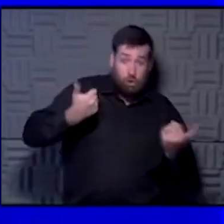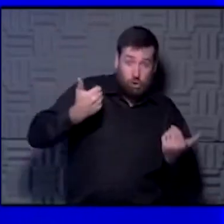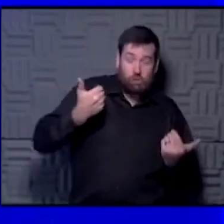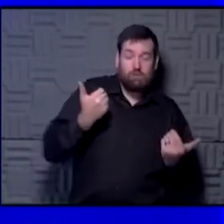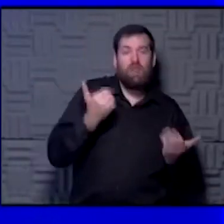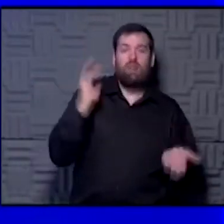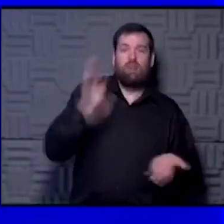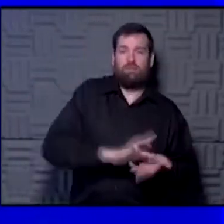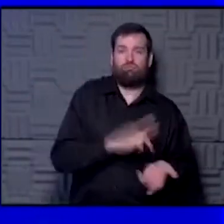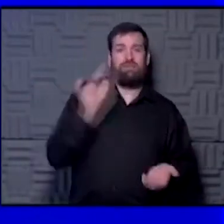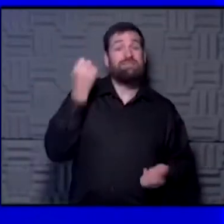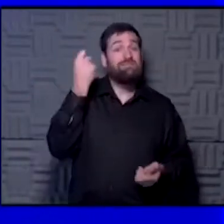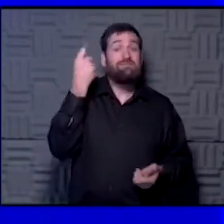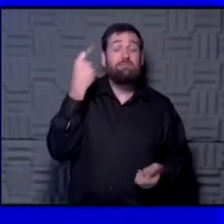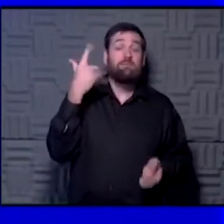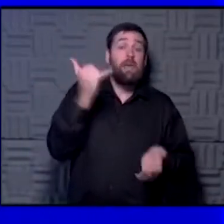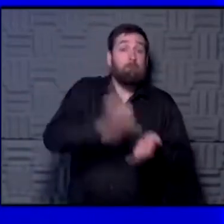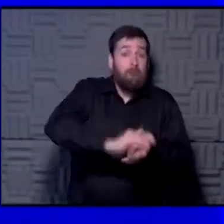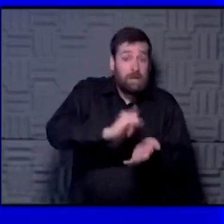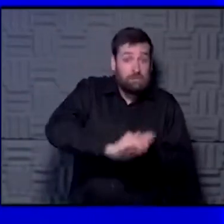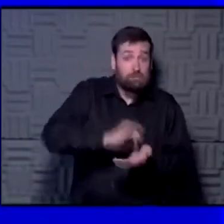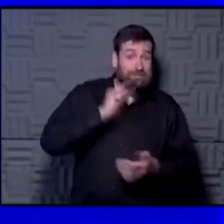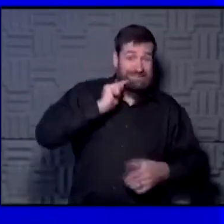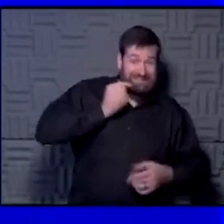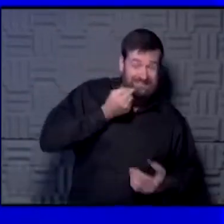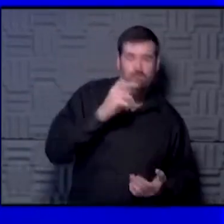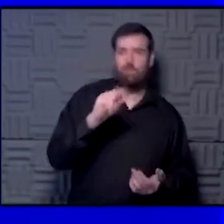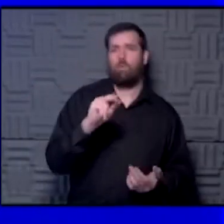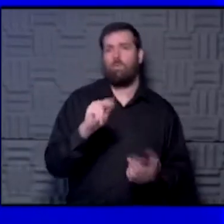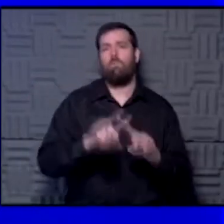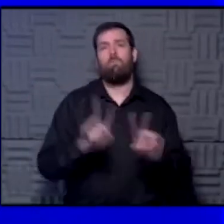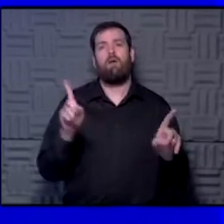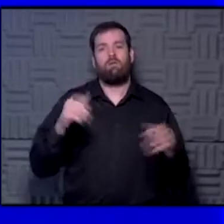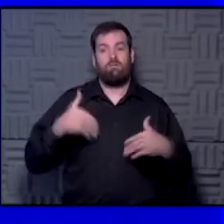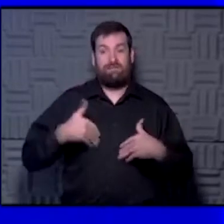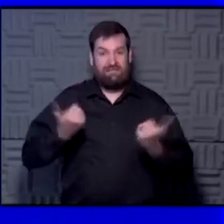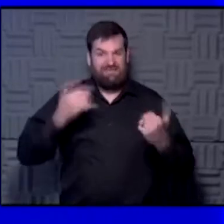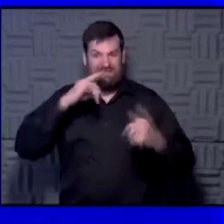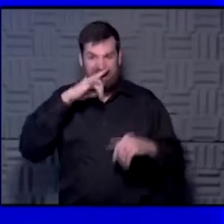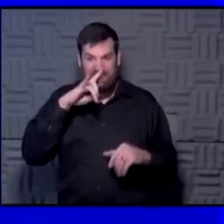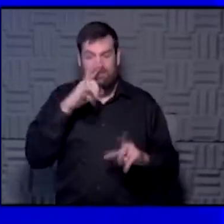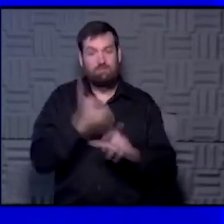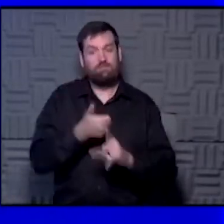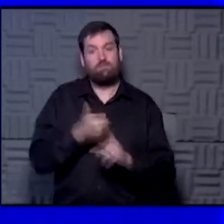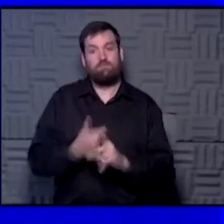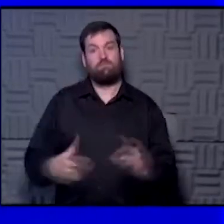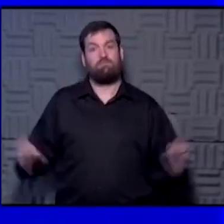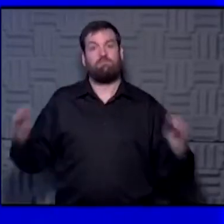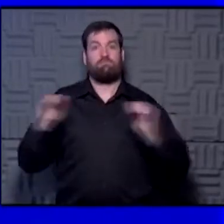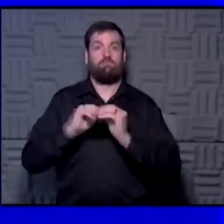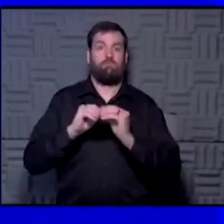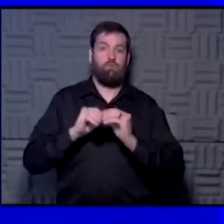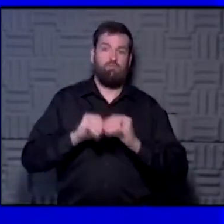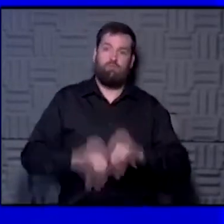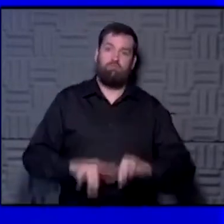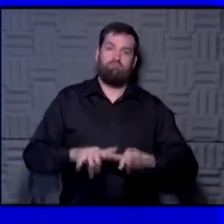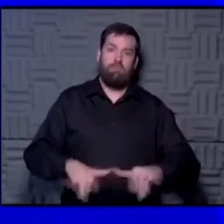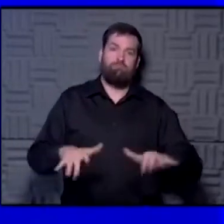can't happen, but you are at less risk. And especially if we have these younger kids that are being more